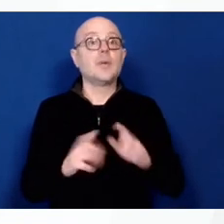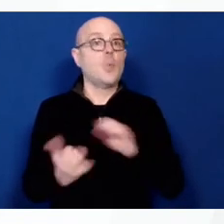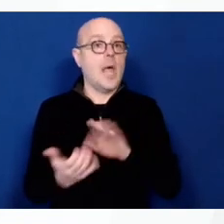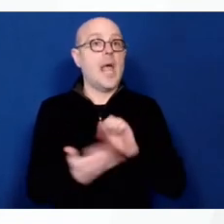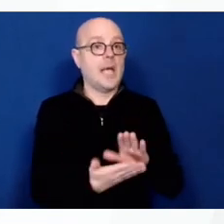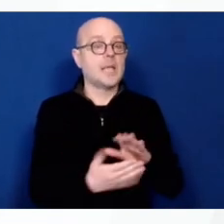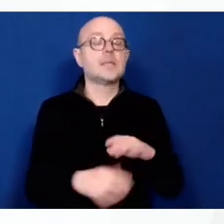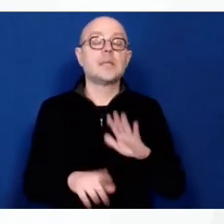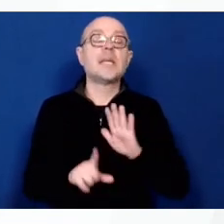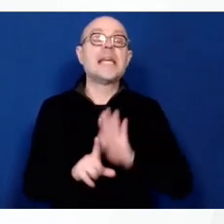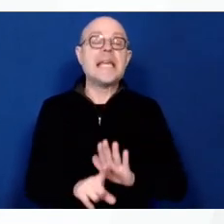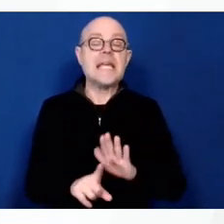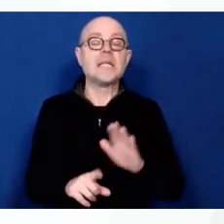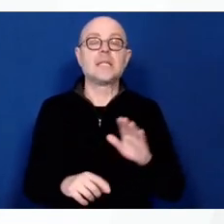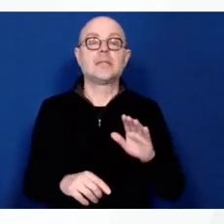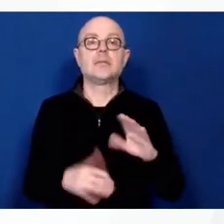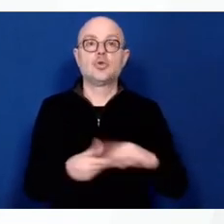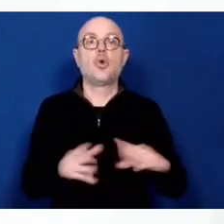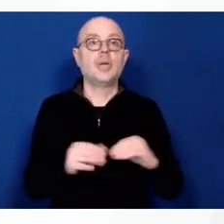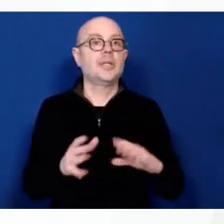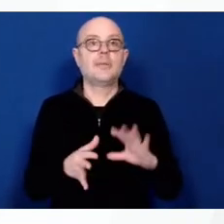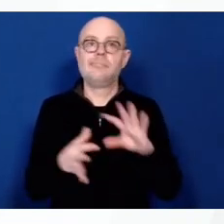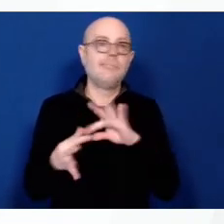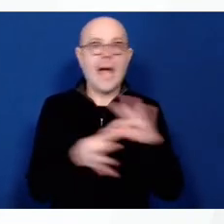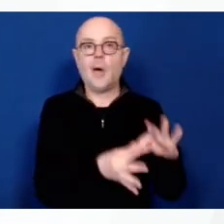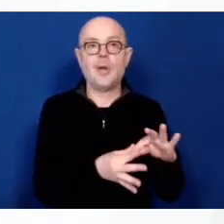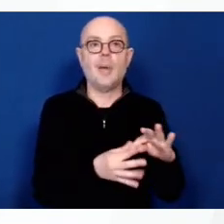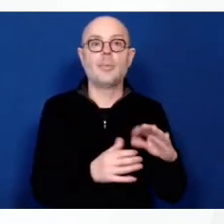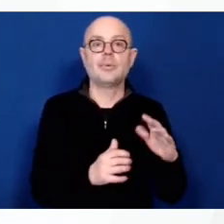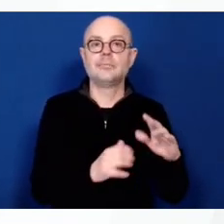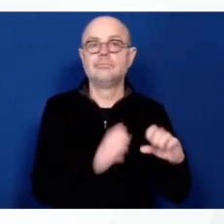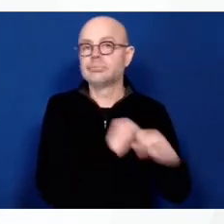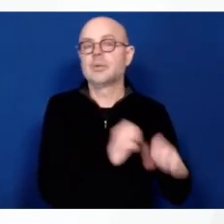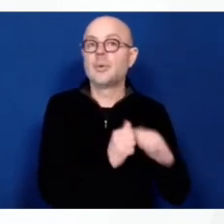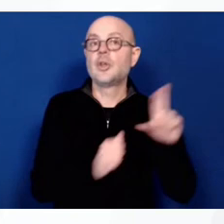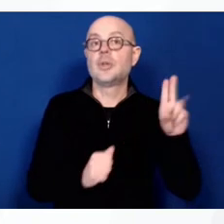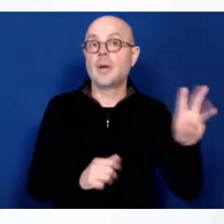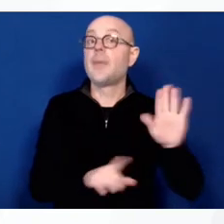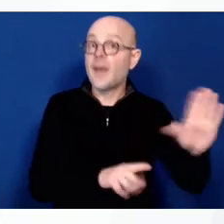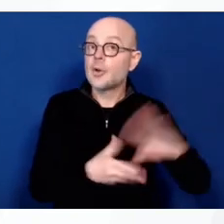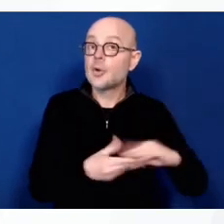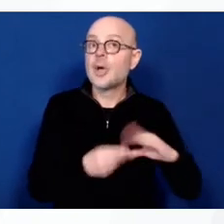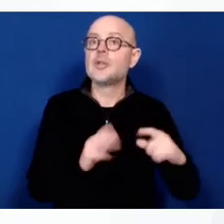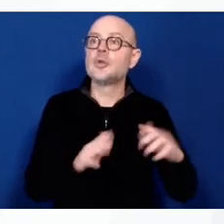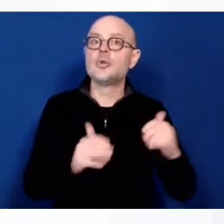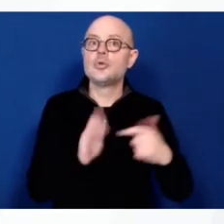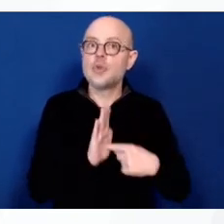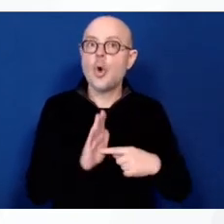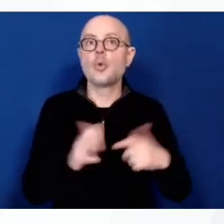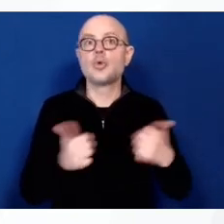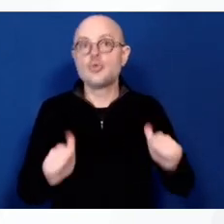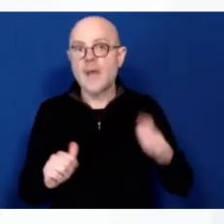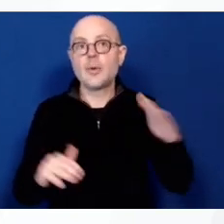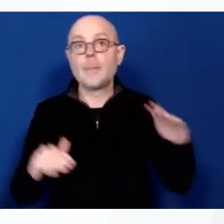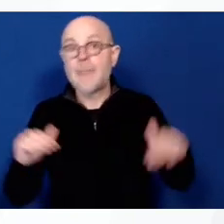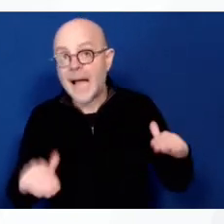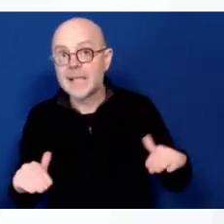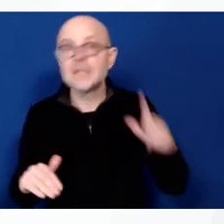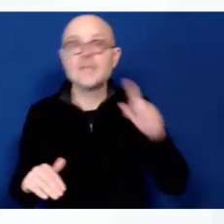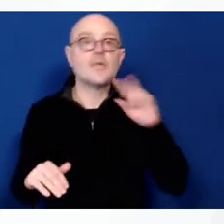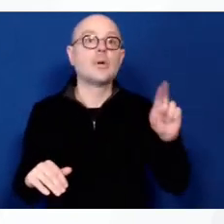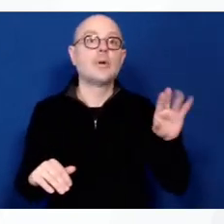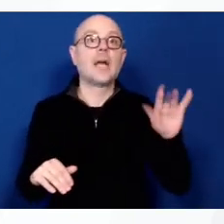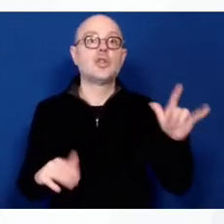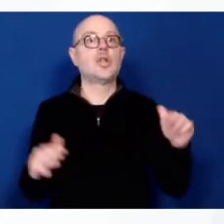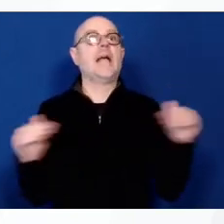the institution's desire to show progress towards racial equity. And as we call attention to his name, image, and art